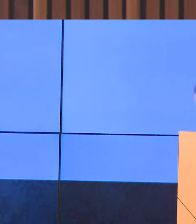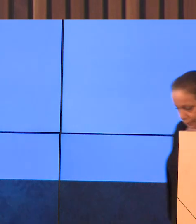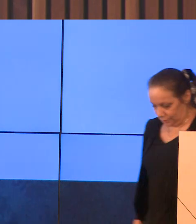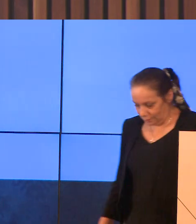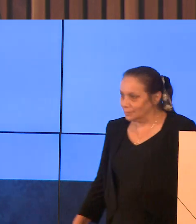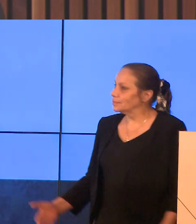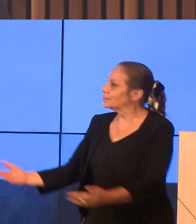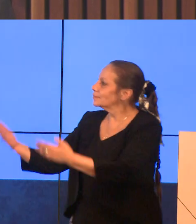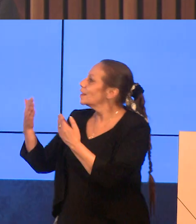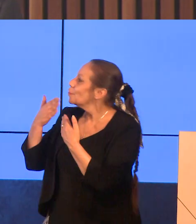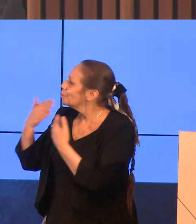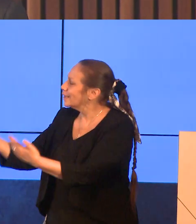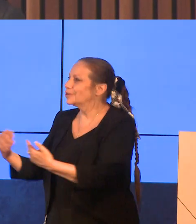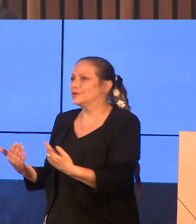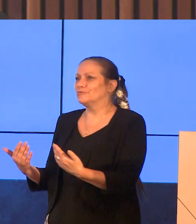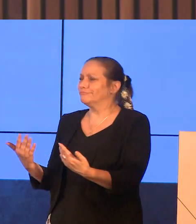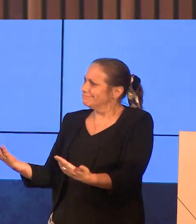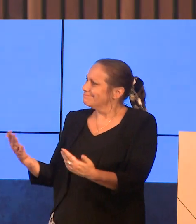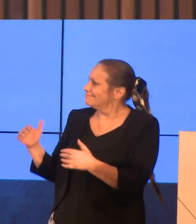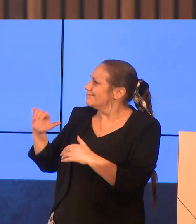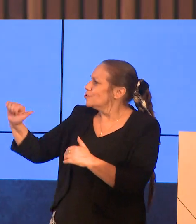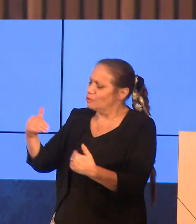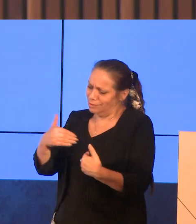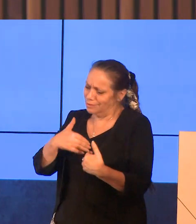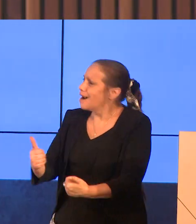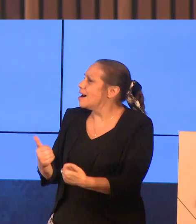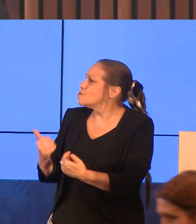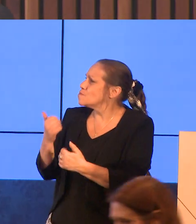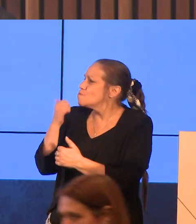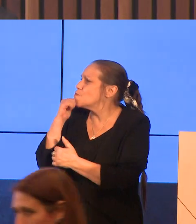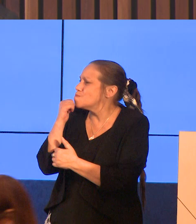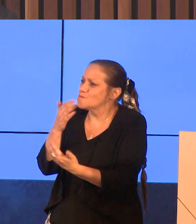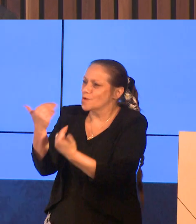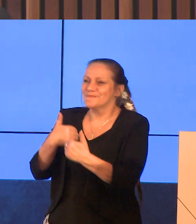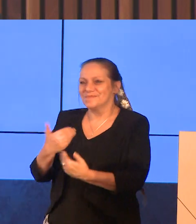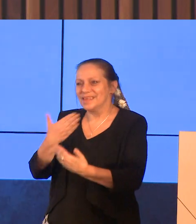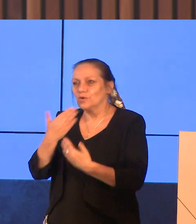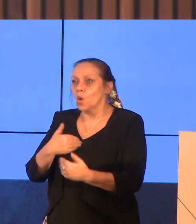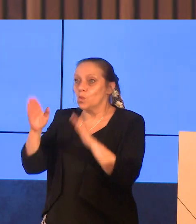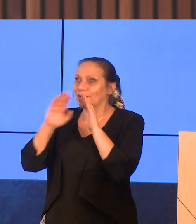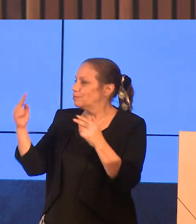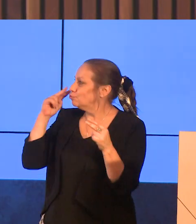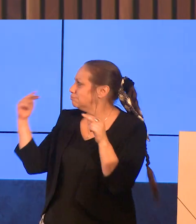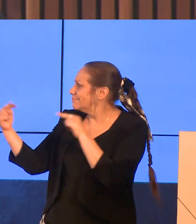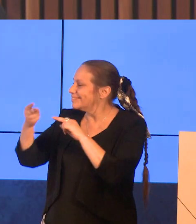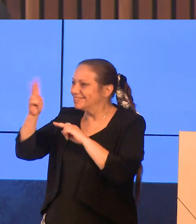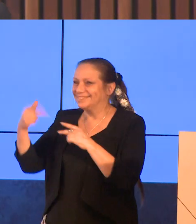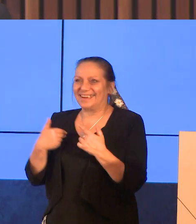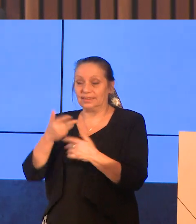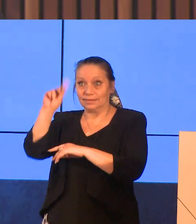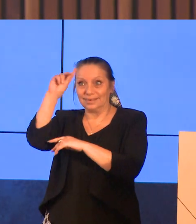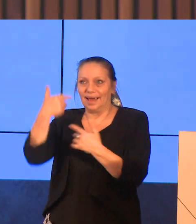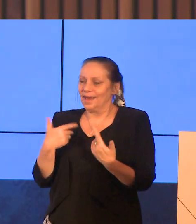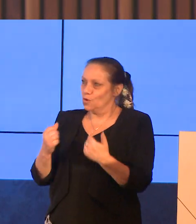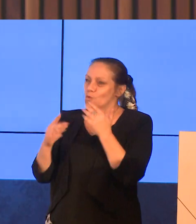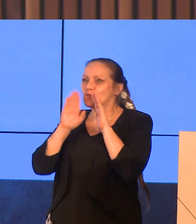much. Trevor, thank you very much for that very warm and generous welcome. It's always great to see you again and to today have